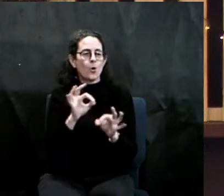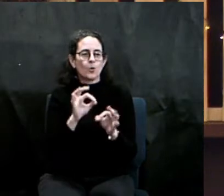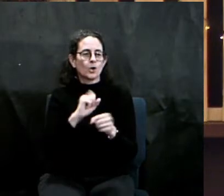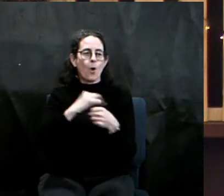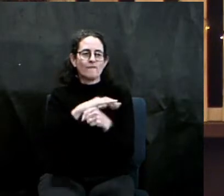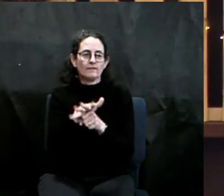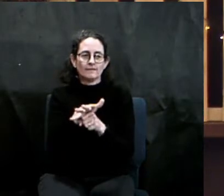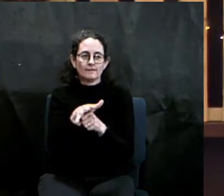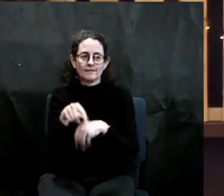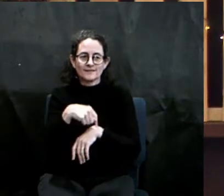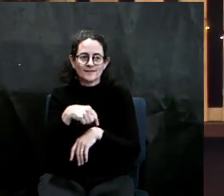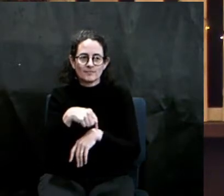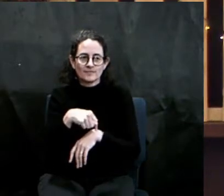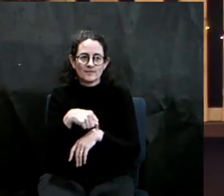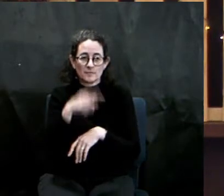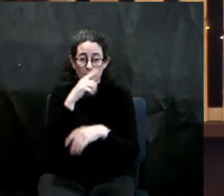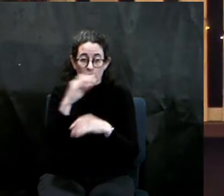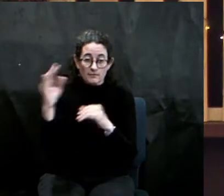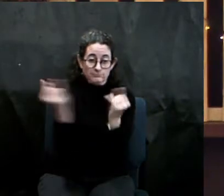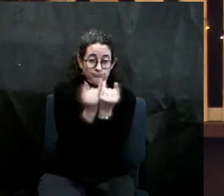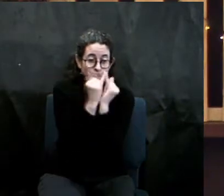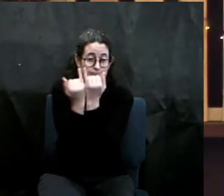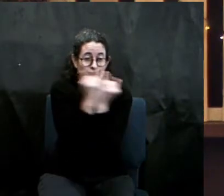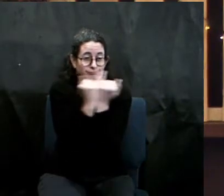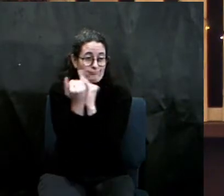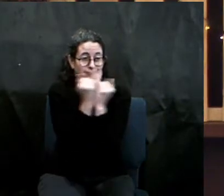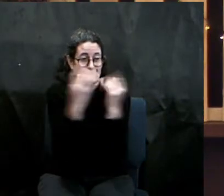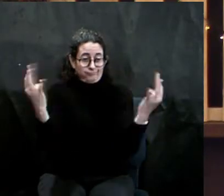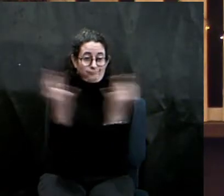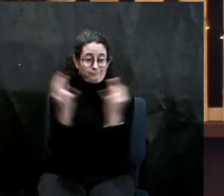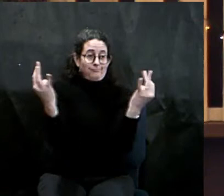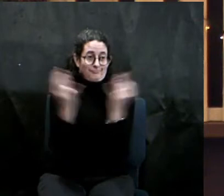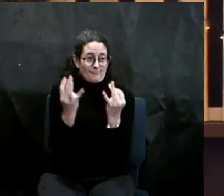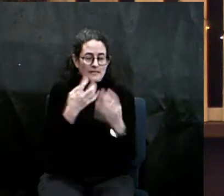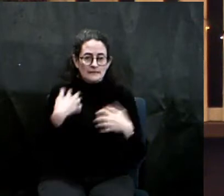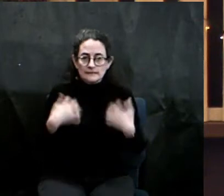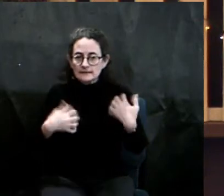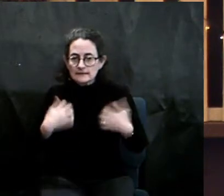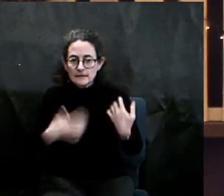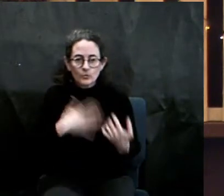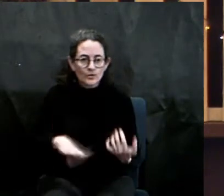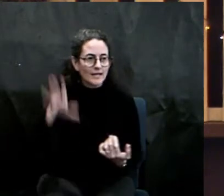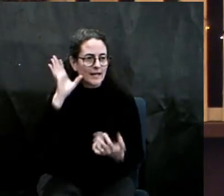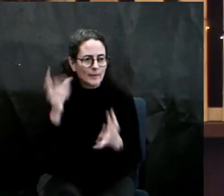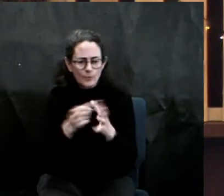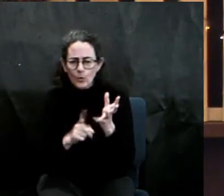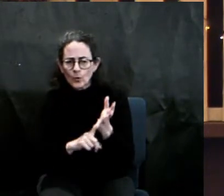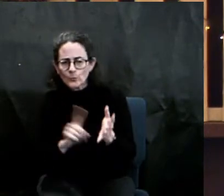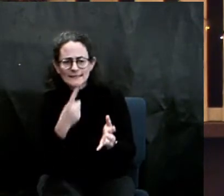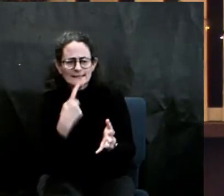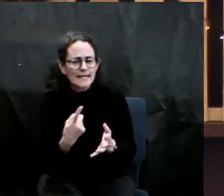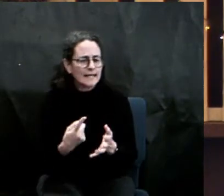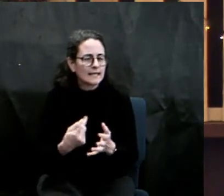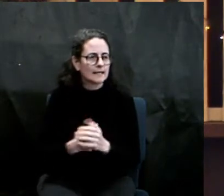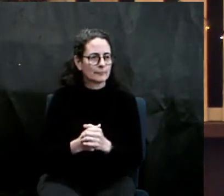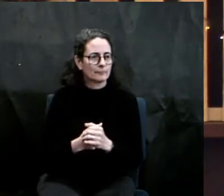imagine people crammed into this house, eager to hear what Paul has to say.